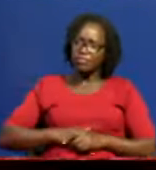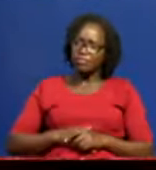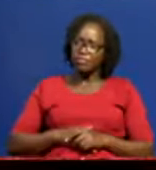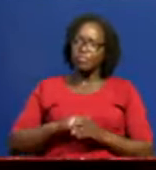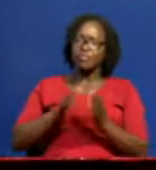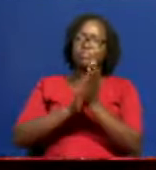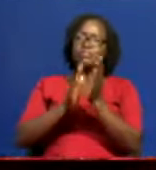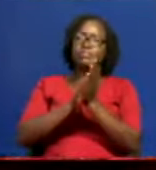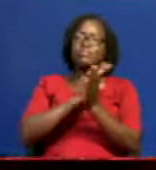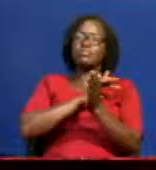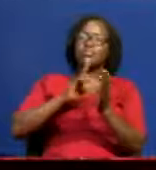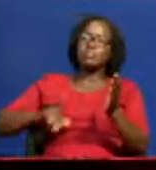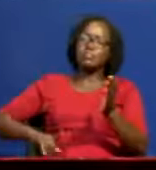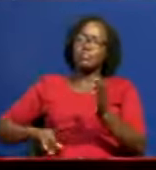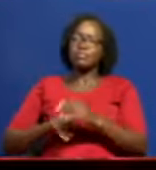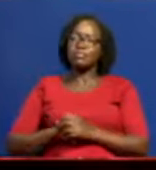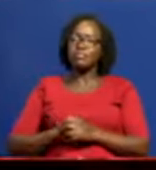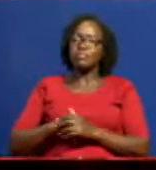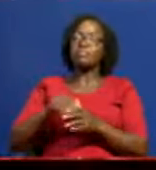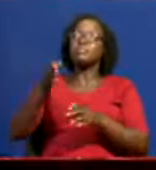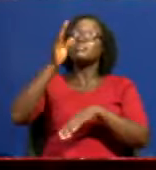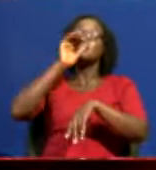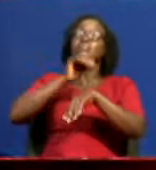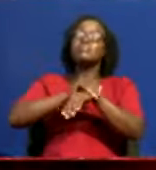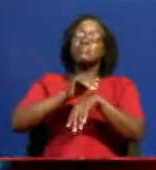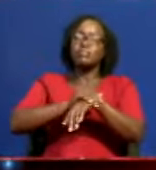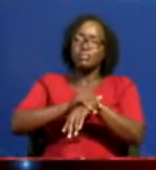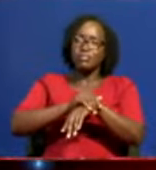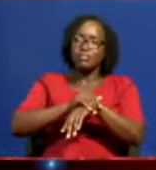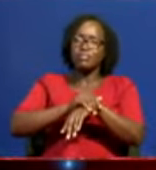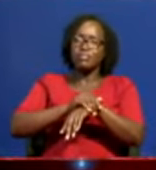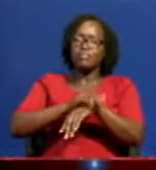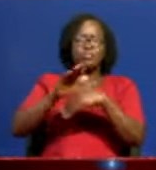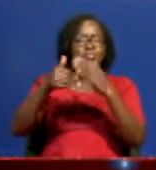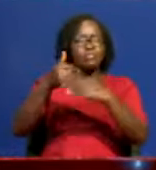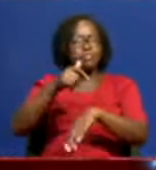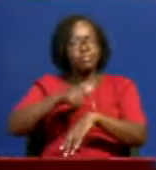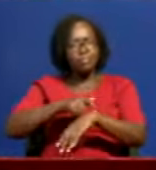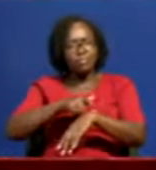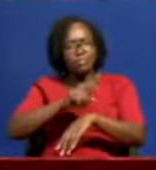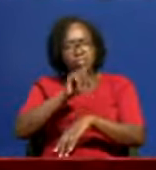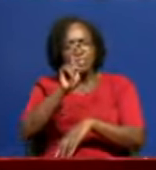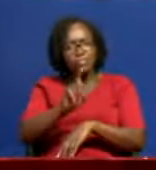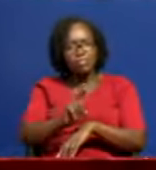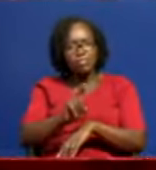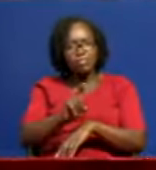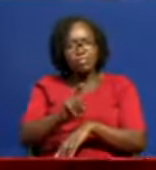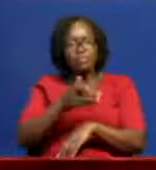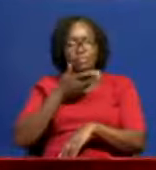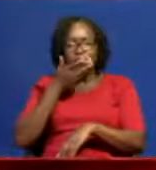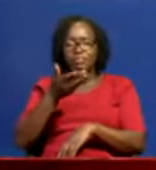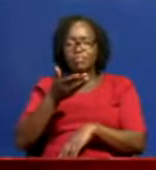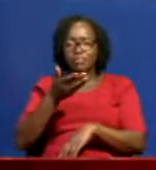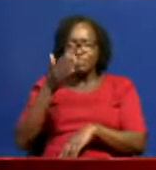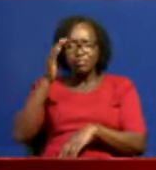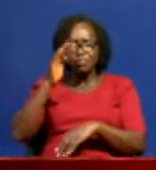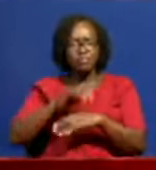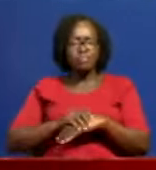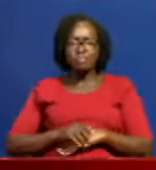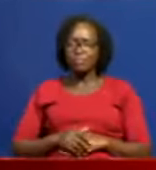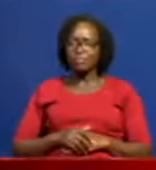Yesu asifiwe. God is good. And all the time. Assalamu alaikum.